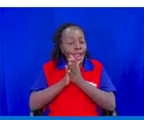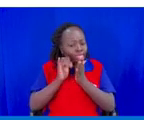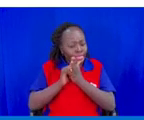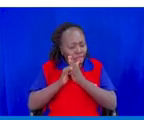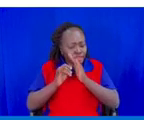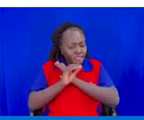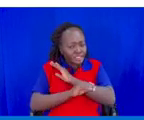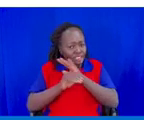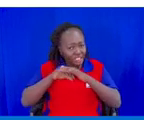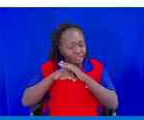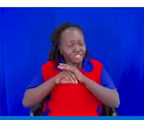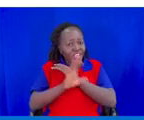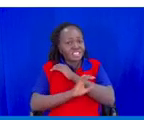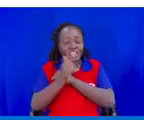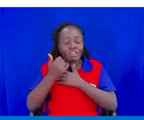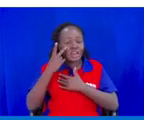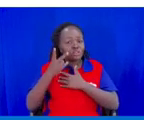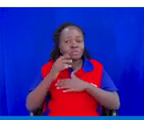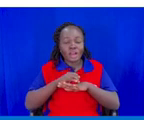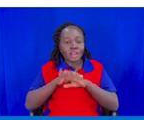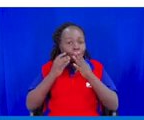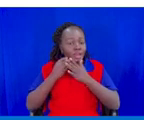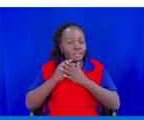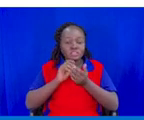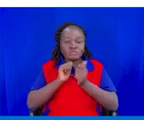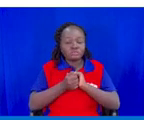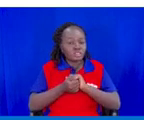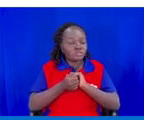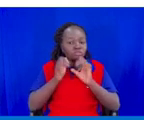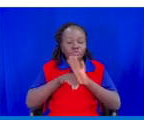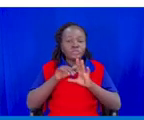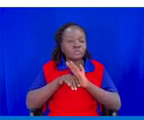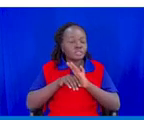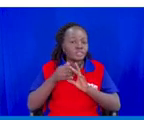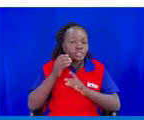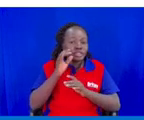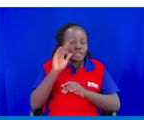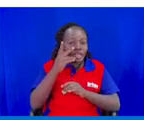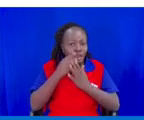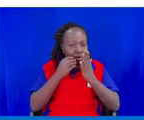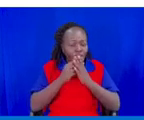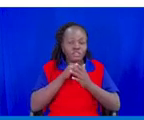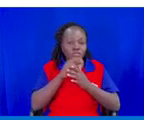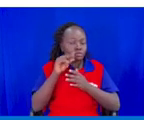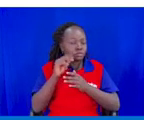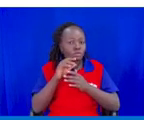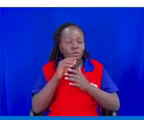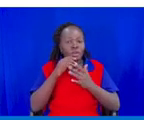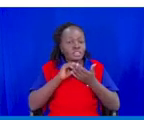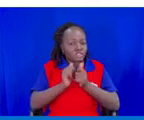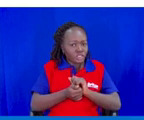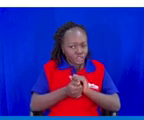at returns in Kenyan shillings, they look at returns in dollar terms. So whenever the Kenyan shilling happens to be under pressure,